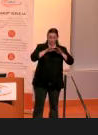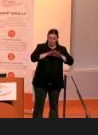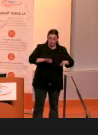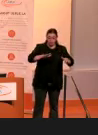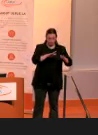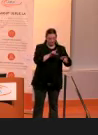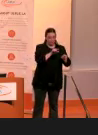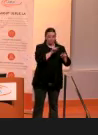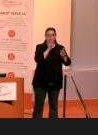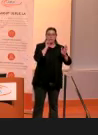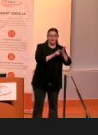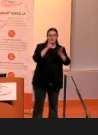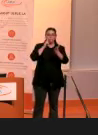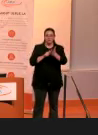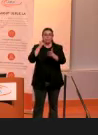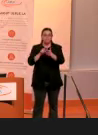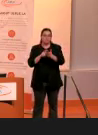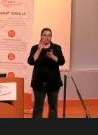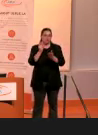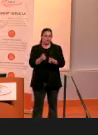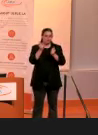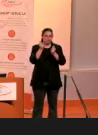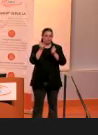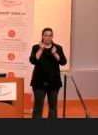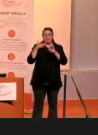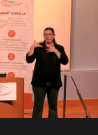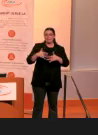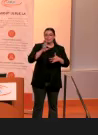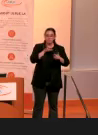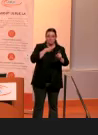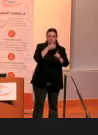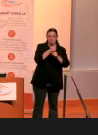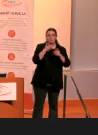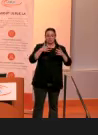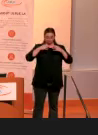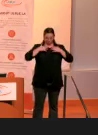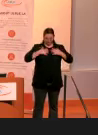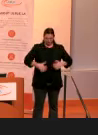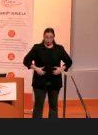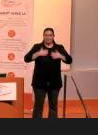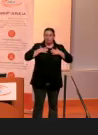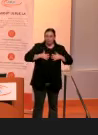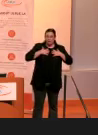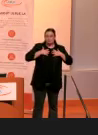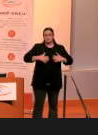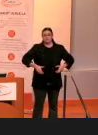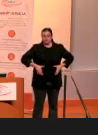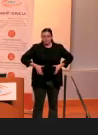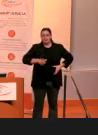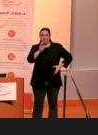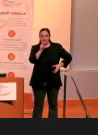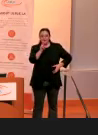is more severe. It tends to affect the lungs and the kidneys. There's probably about 30 genetic